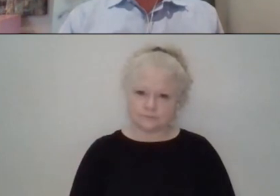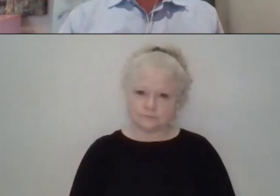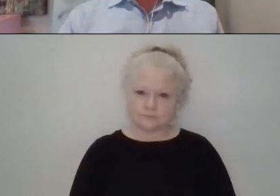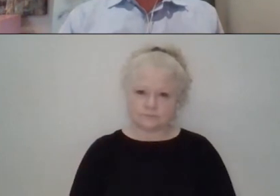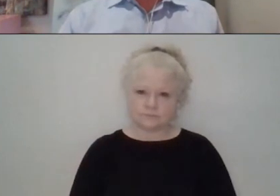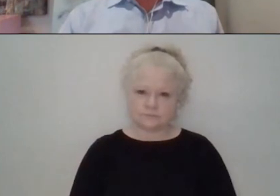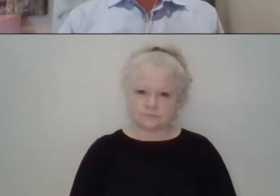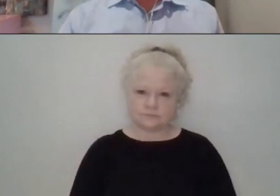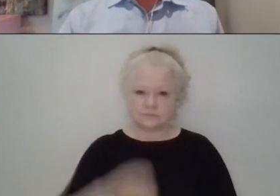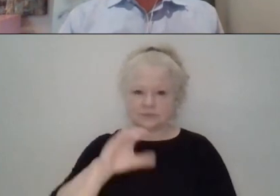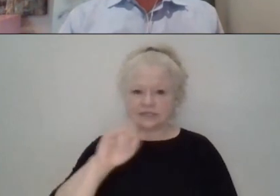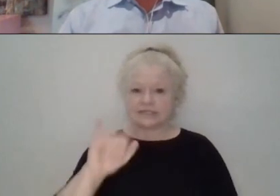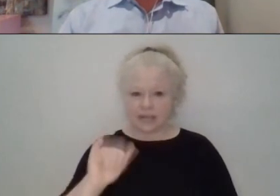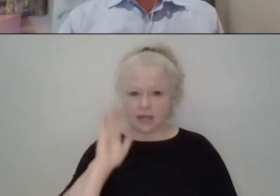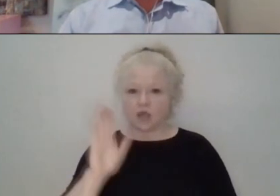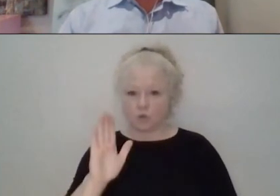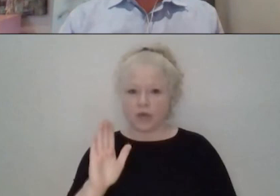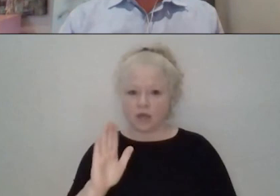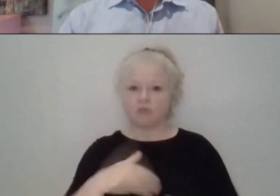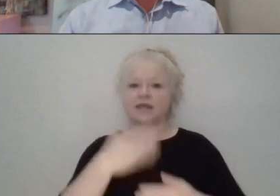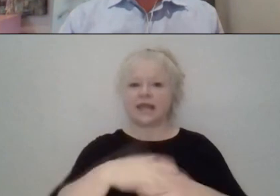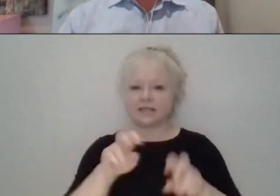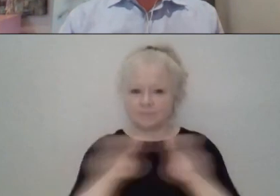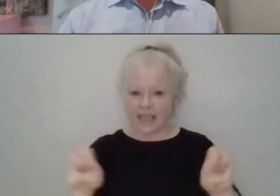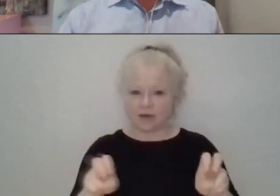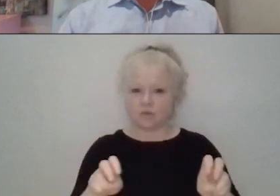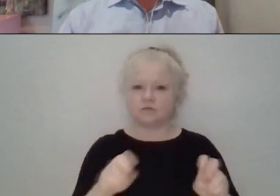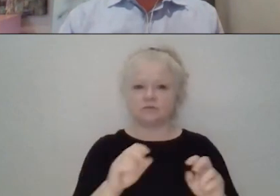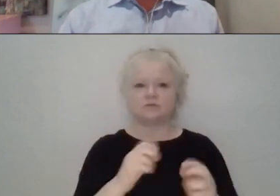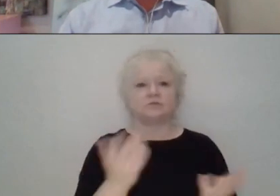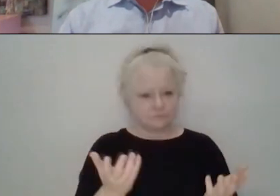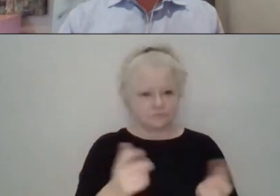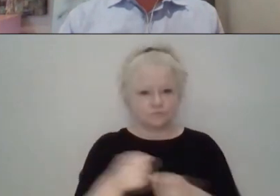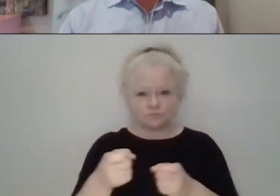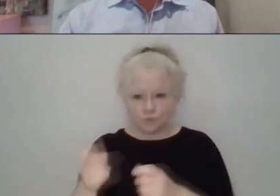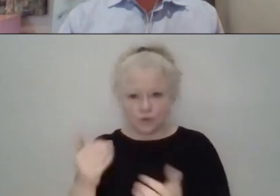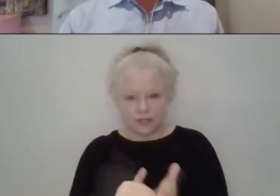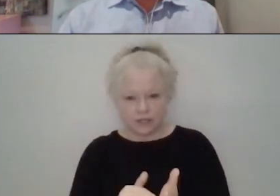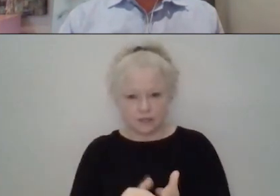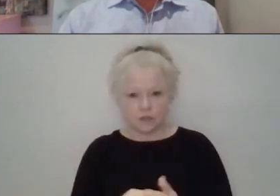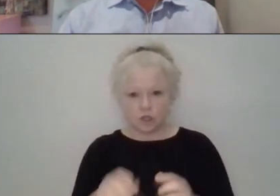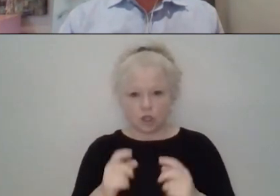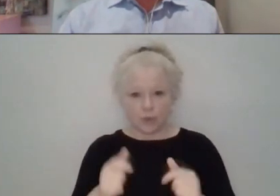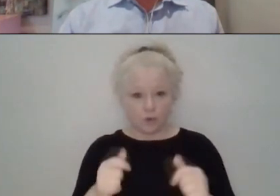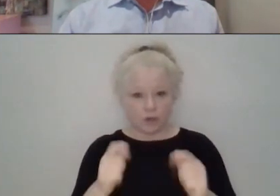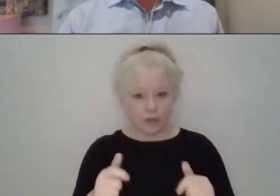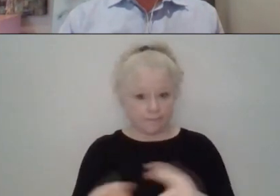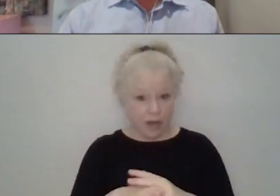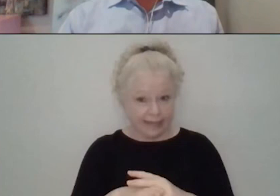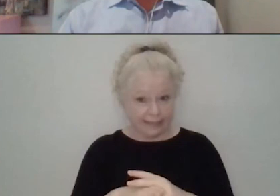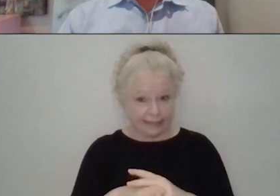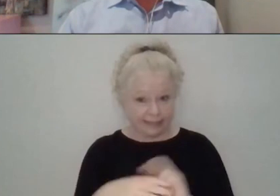us next for the next panel as moderator as well. So now we're going to take a quick break, but we'll be back